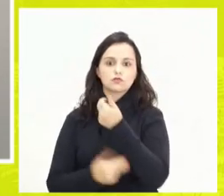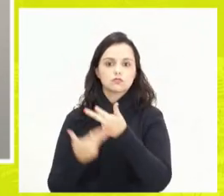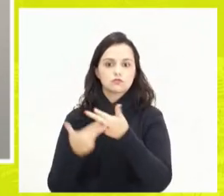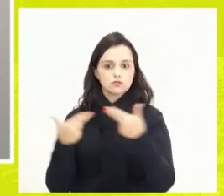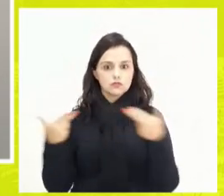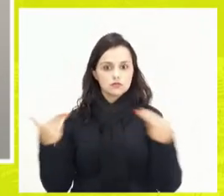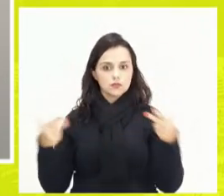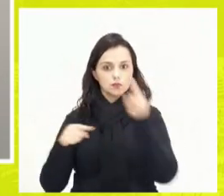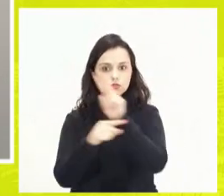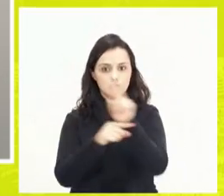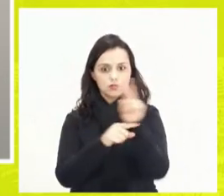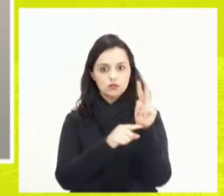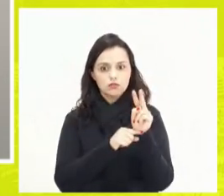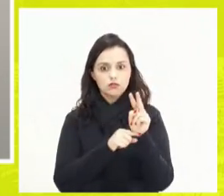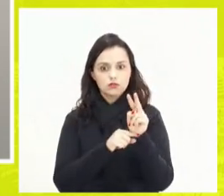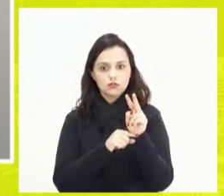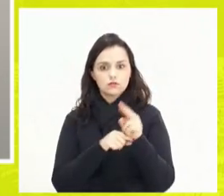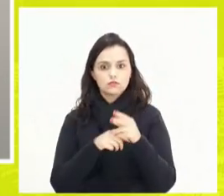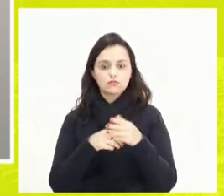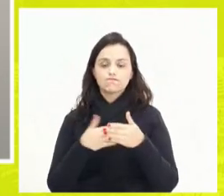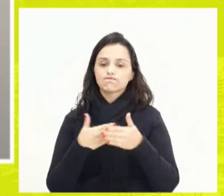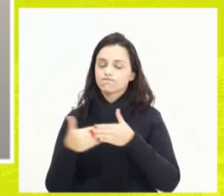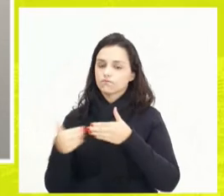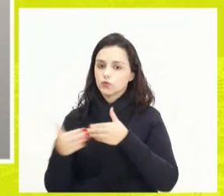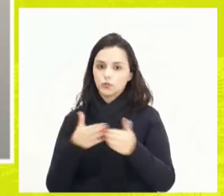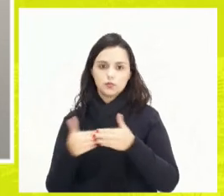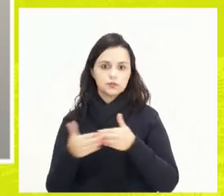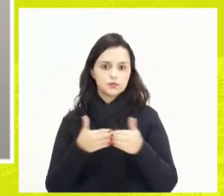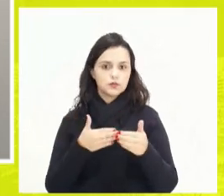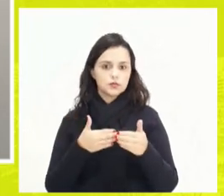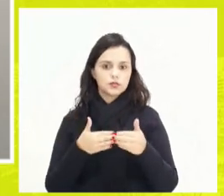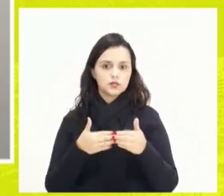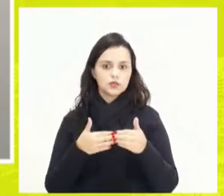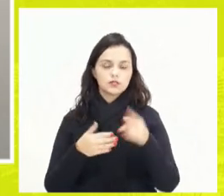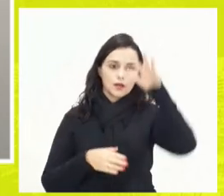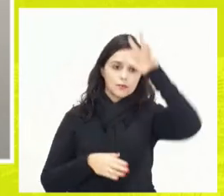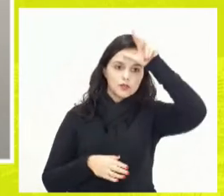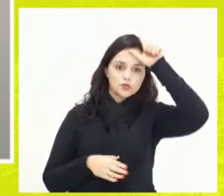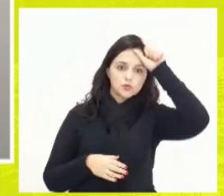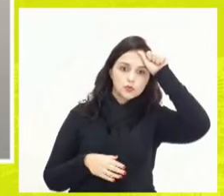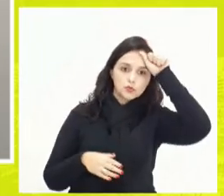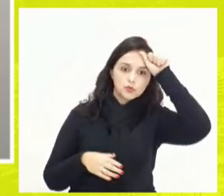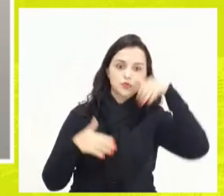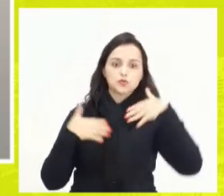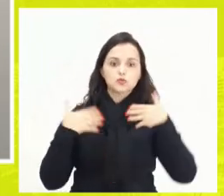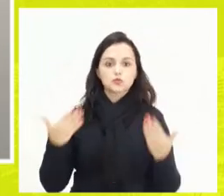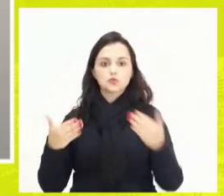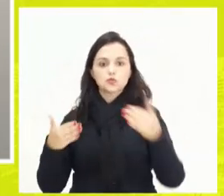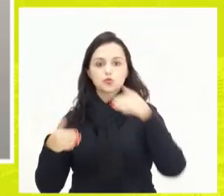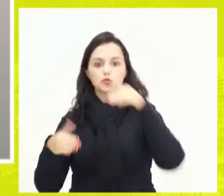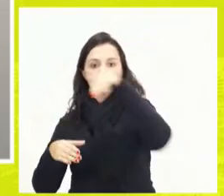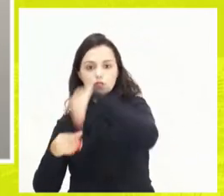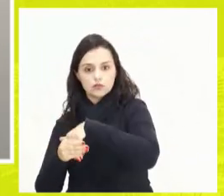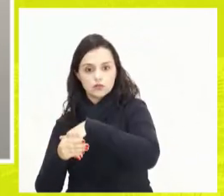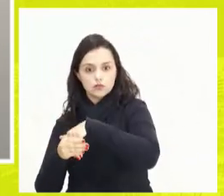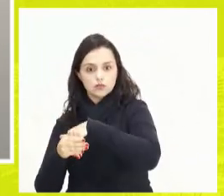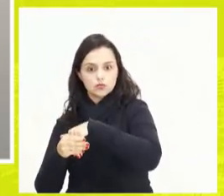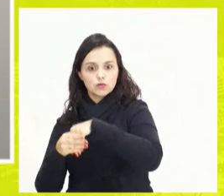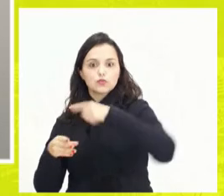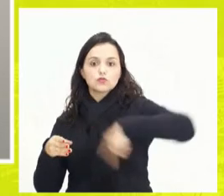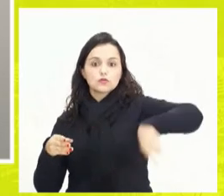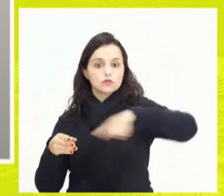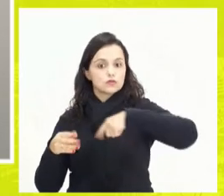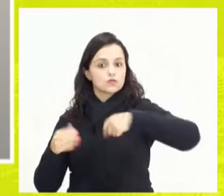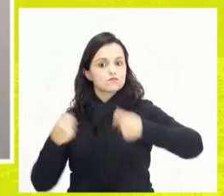strong we cannot let this happen whether it's the coverage of amazonia or whatever we have to change the